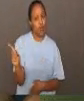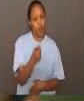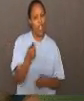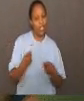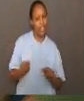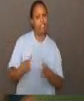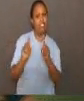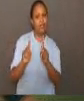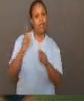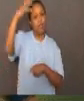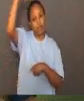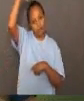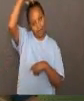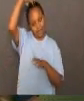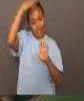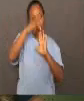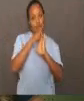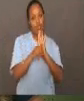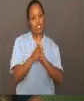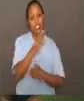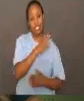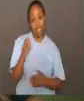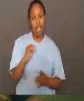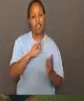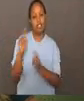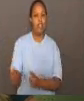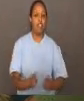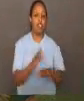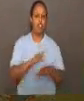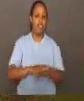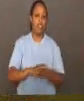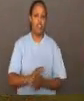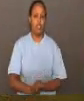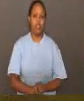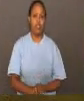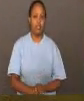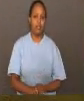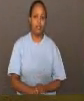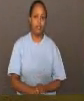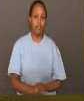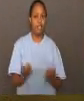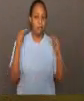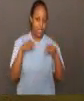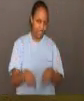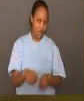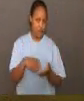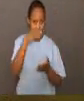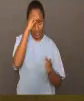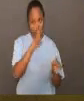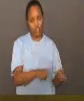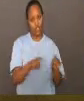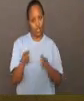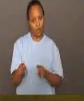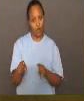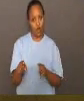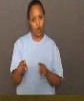of governmental policies and strategies. In today's lesson, we